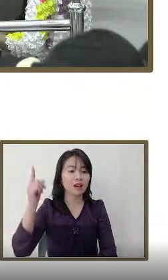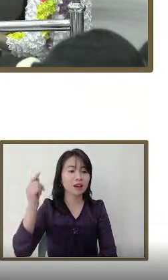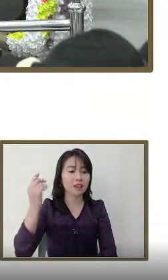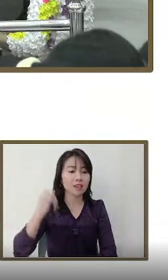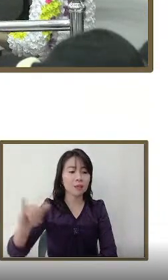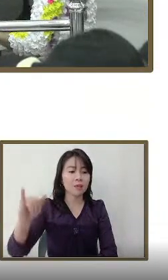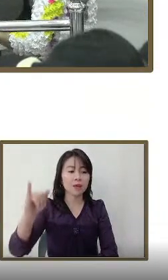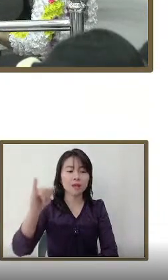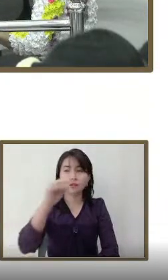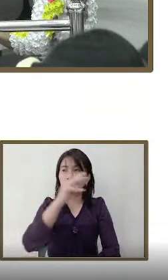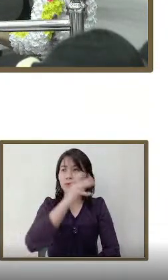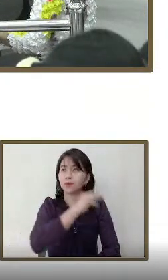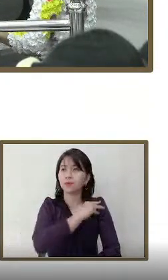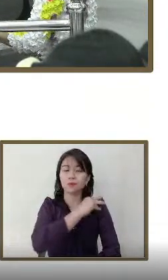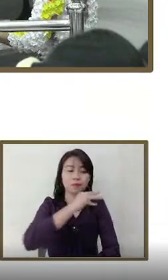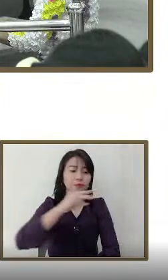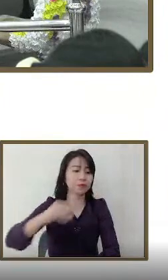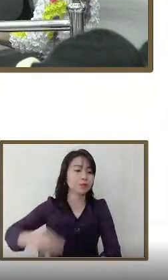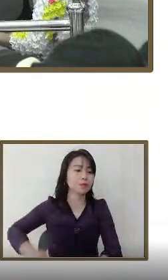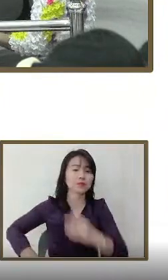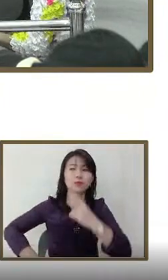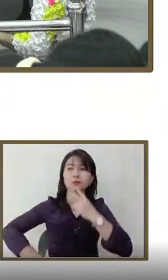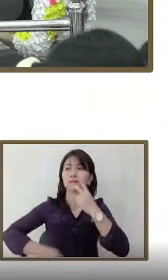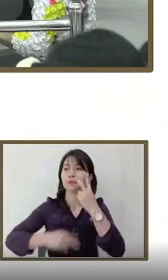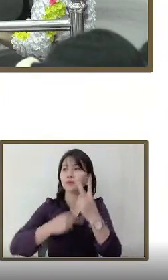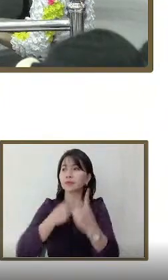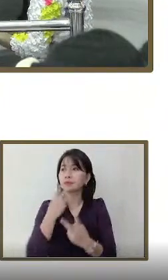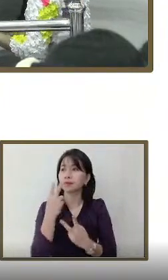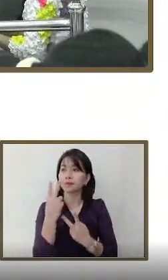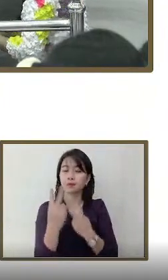hear the Master's